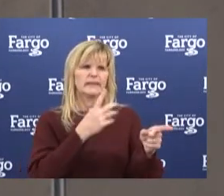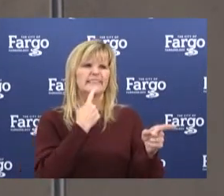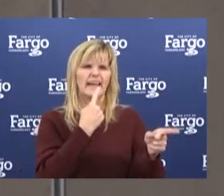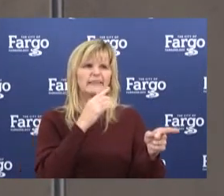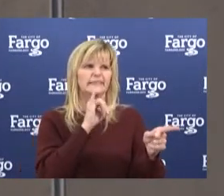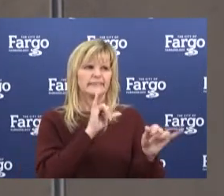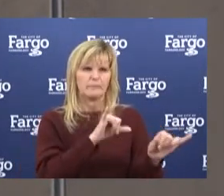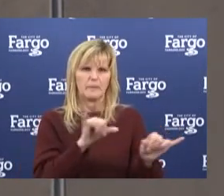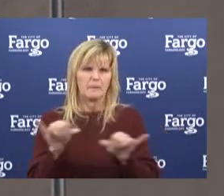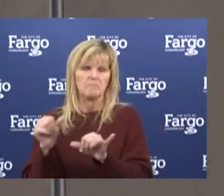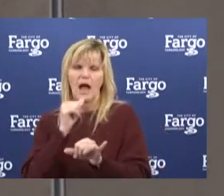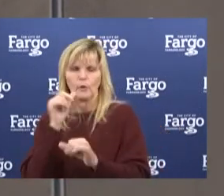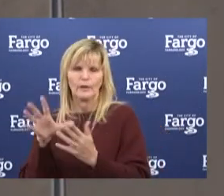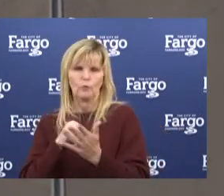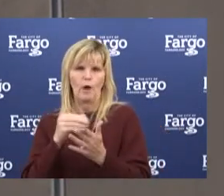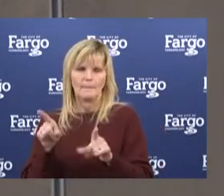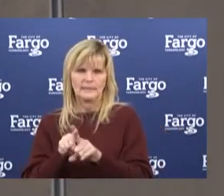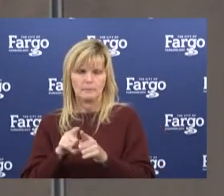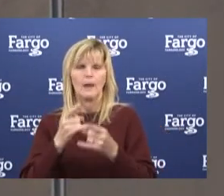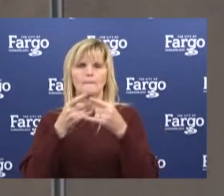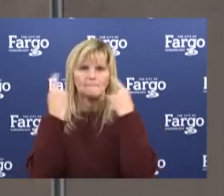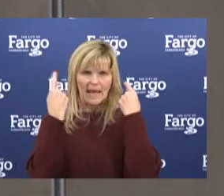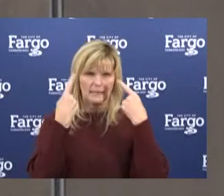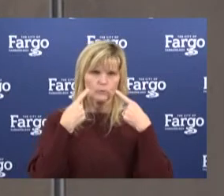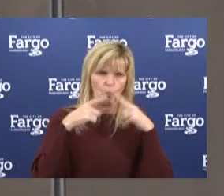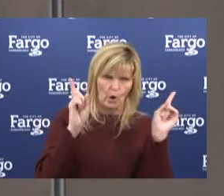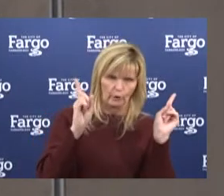said. Masks work. The video